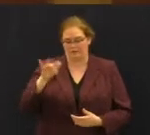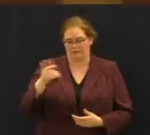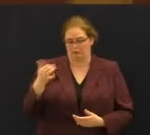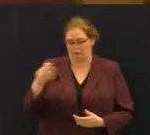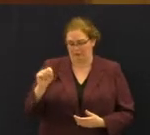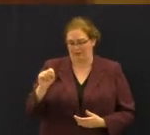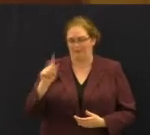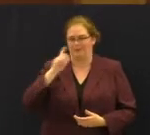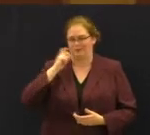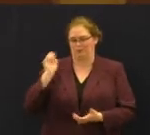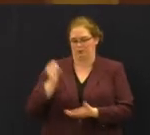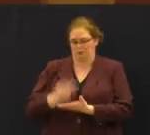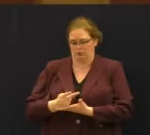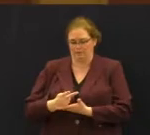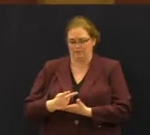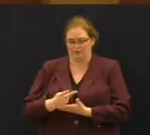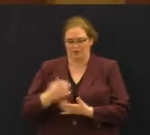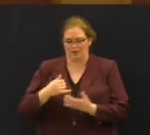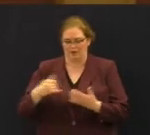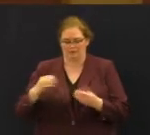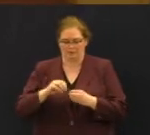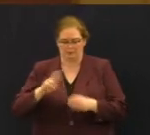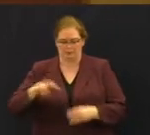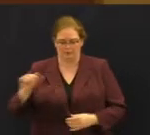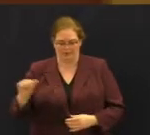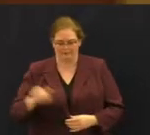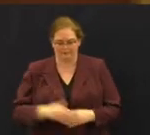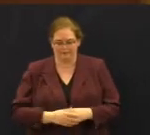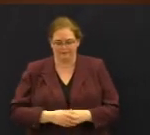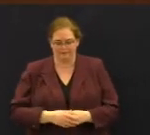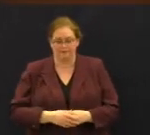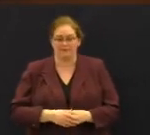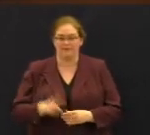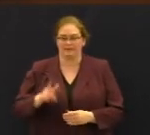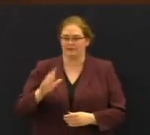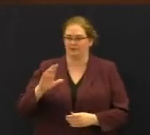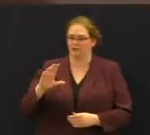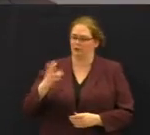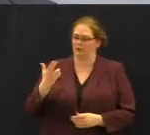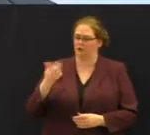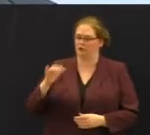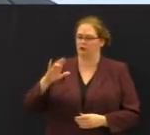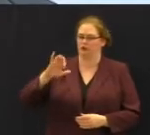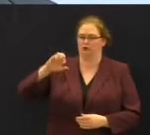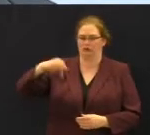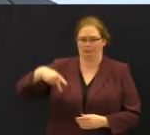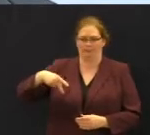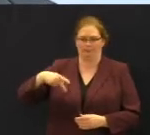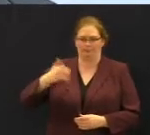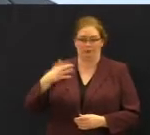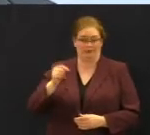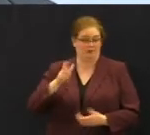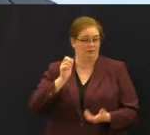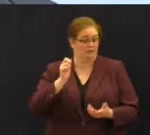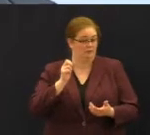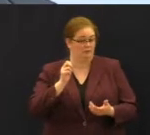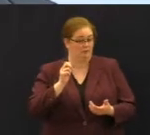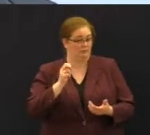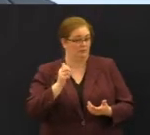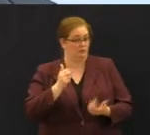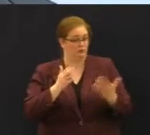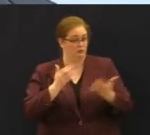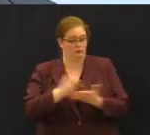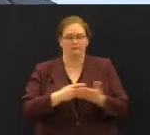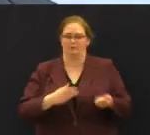just approved, item number 22A. Okay, so this is the CHIRP grant. Okay. Is there a motion to approve this budget adjustment?